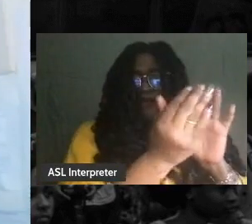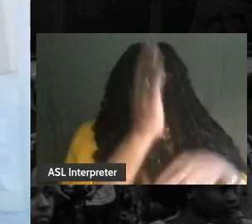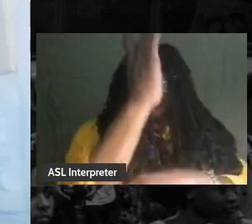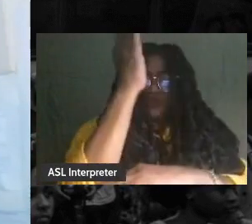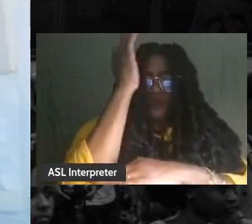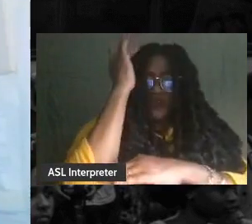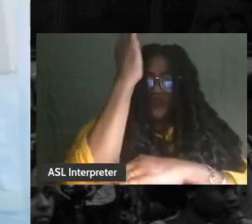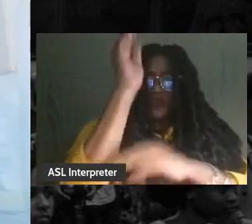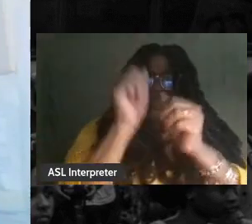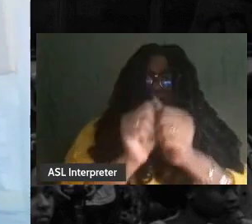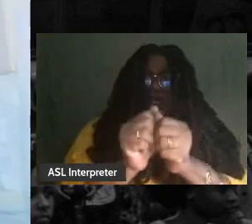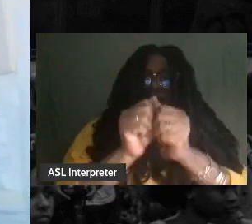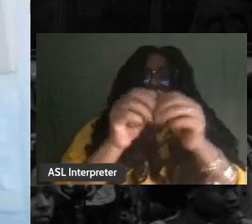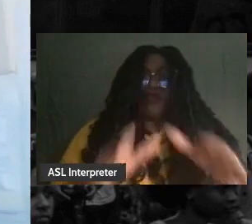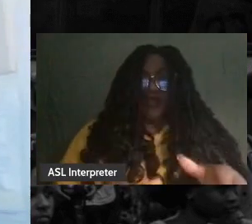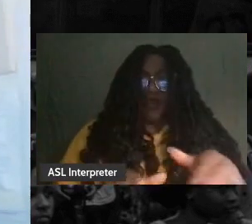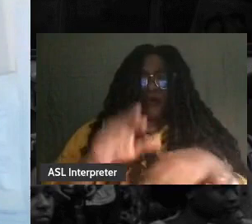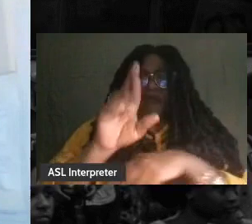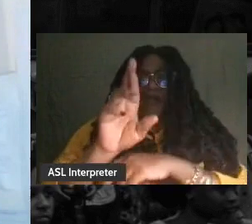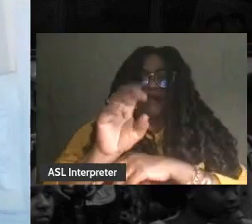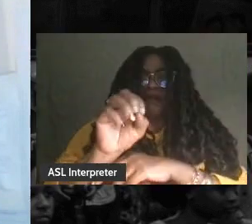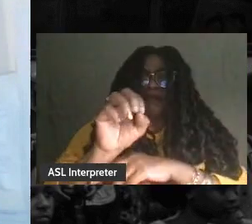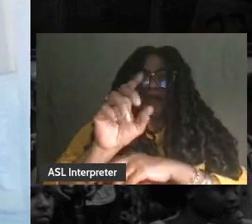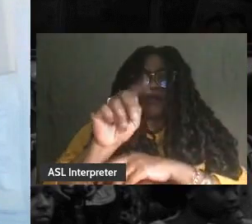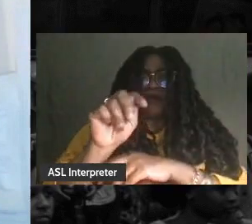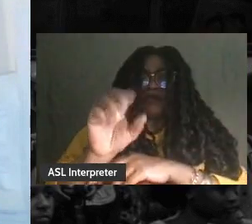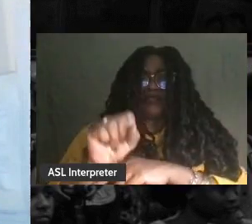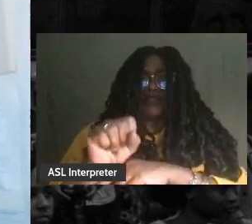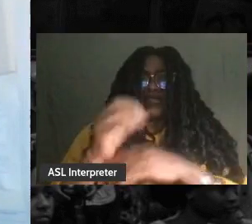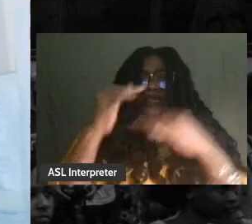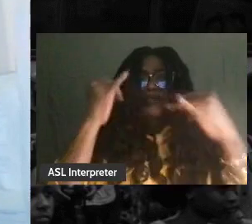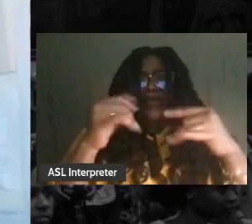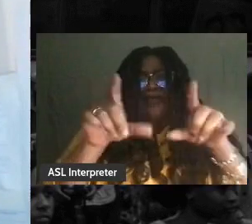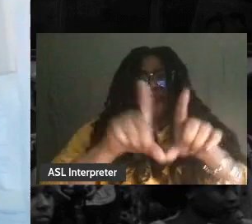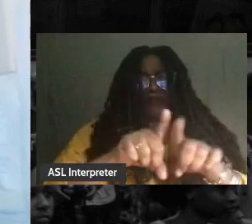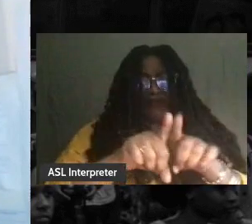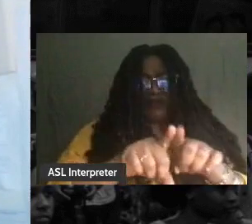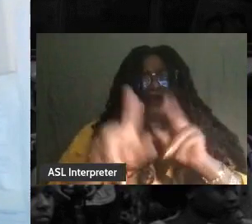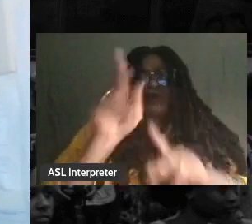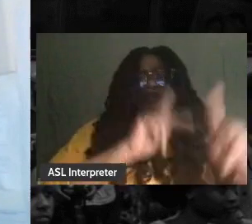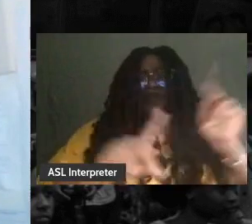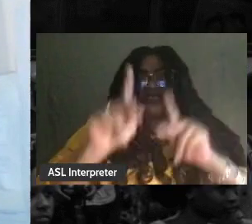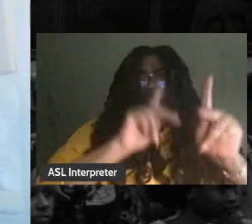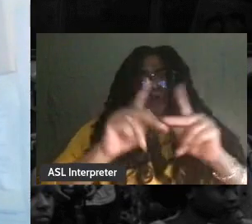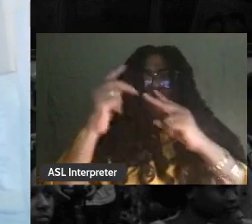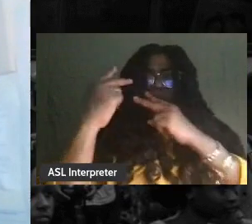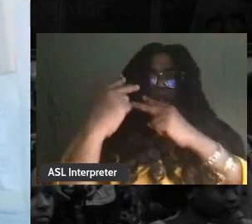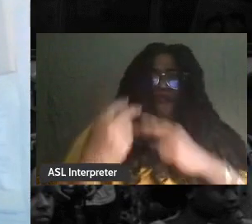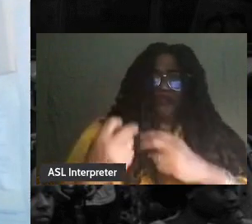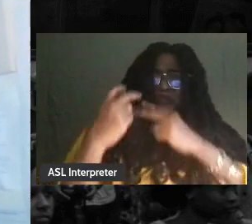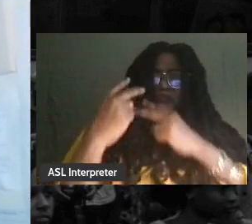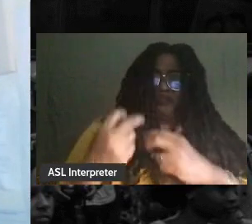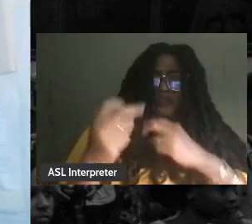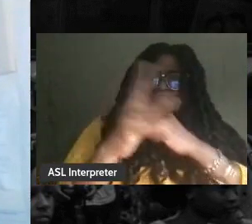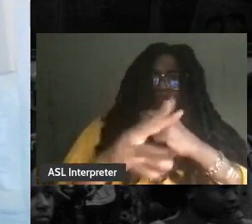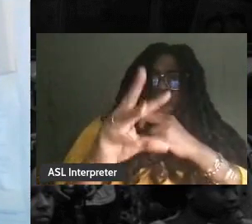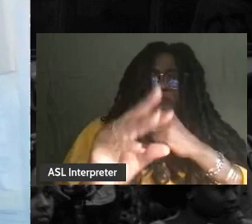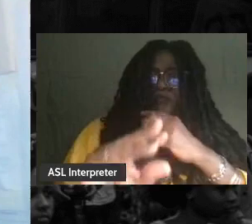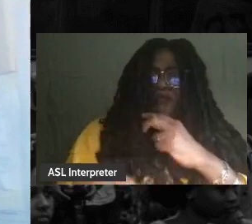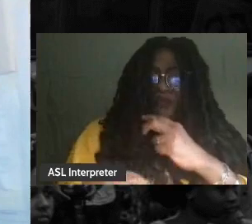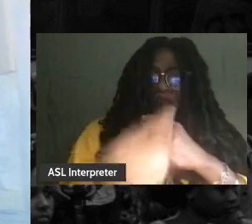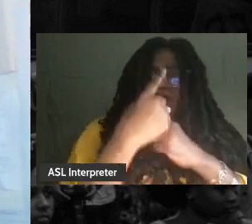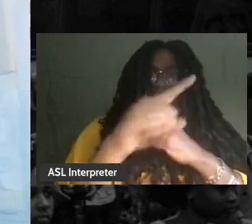Akan people of Ghana and Cote d'Ivoire convey a similar message from the ancestors for the preservation of culture